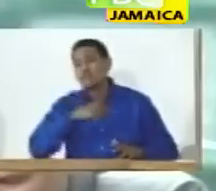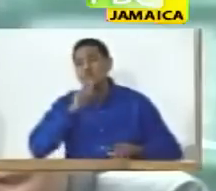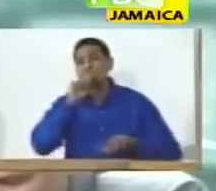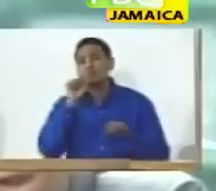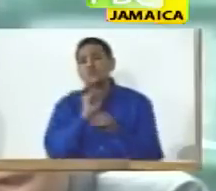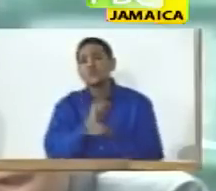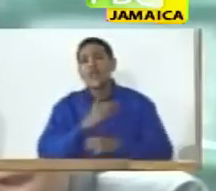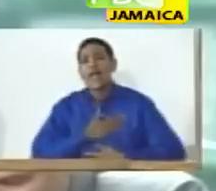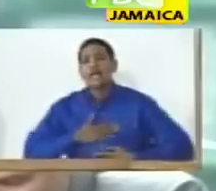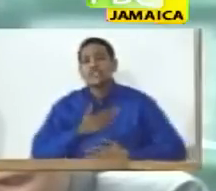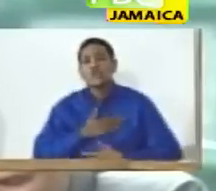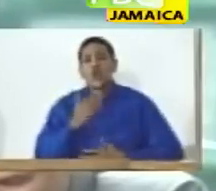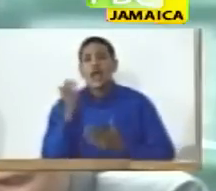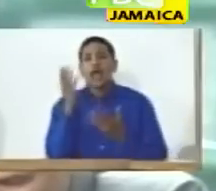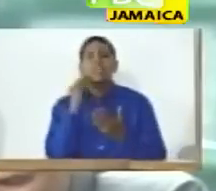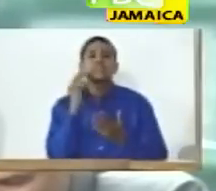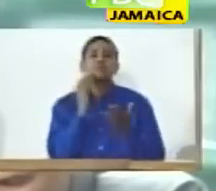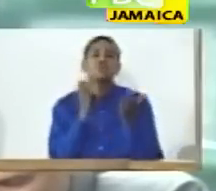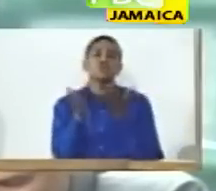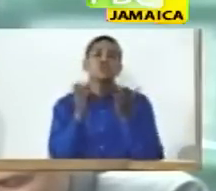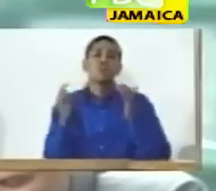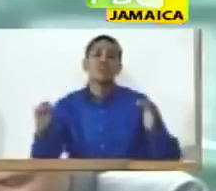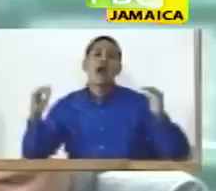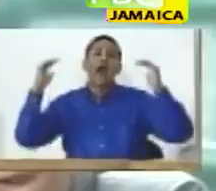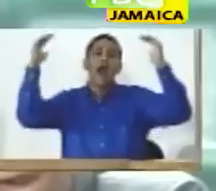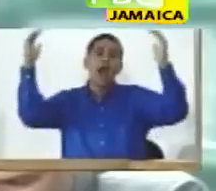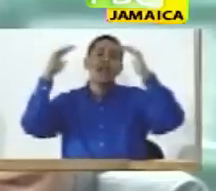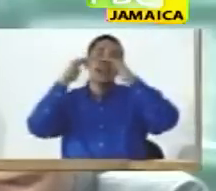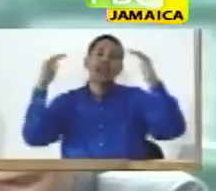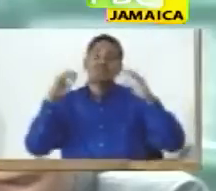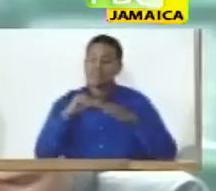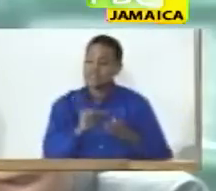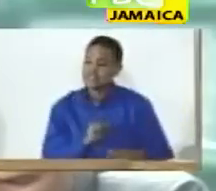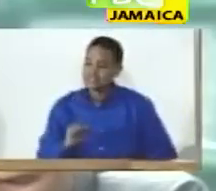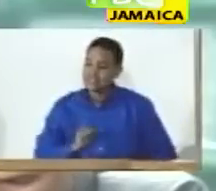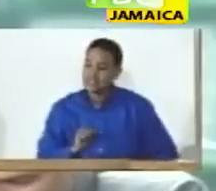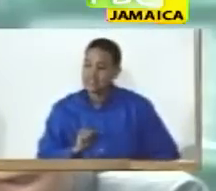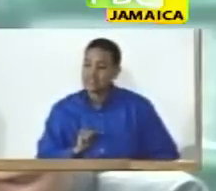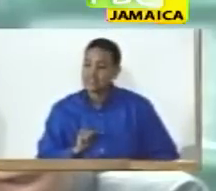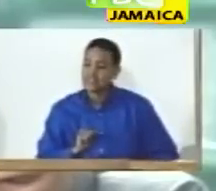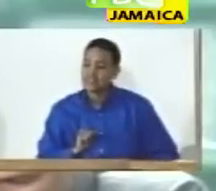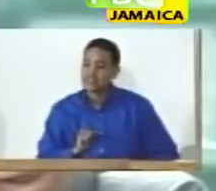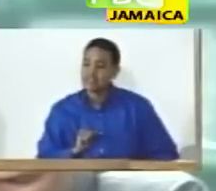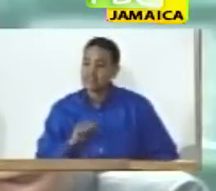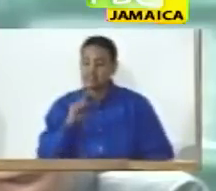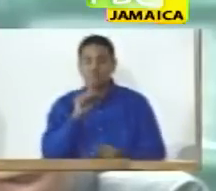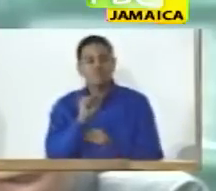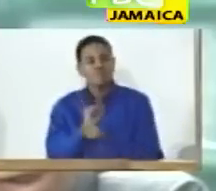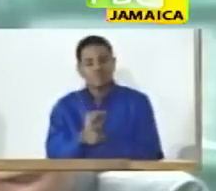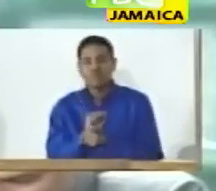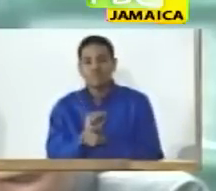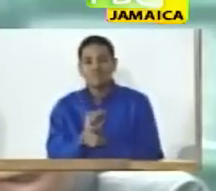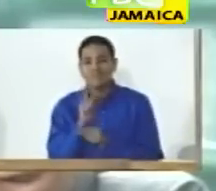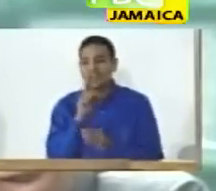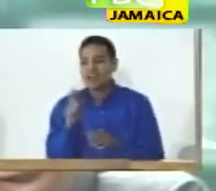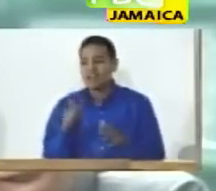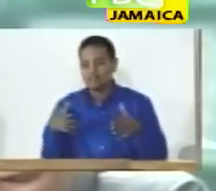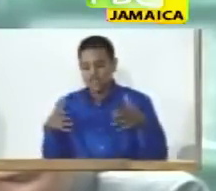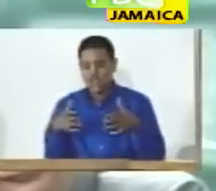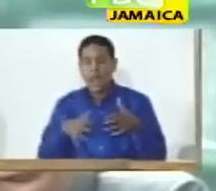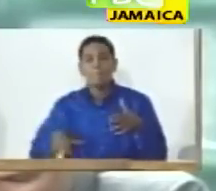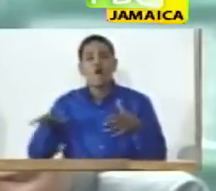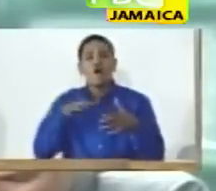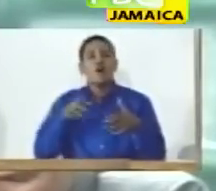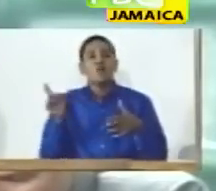the experience serving at this high level in the Senate. It is certainly a chamber